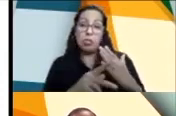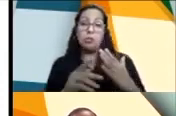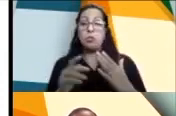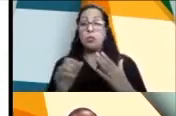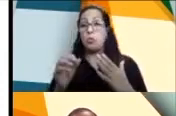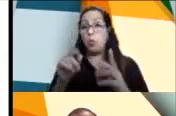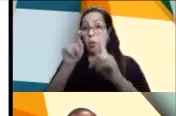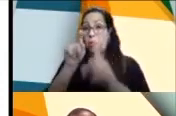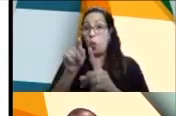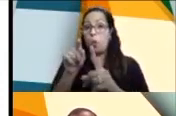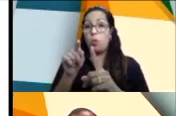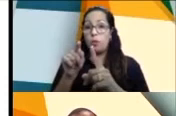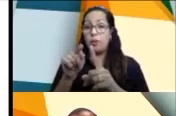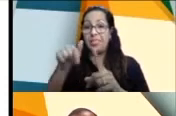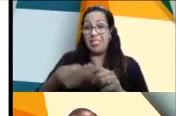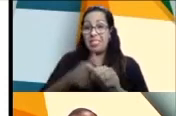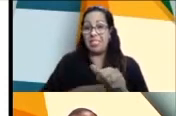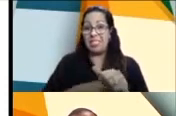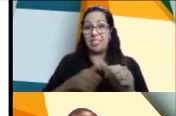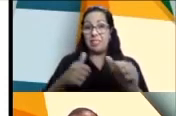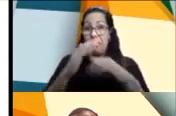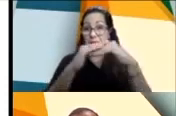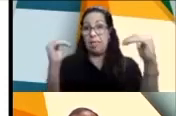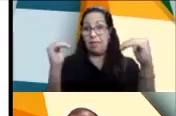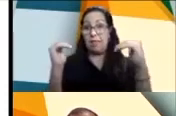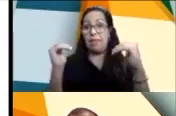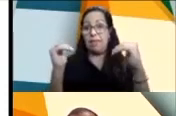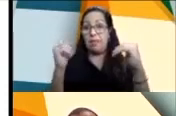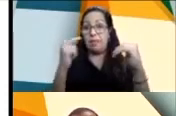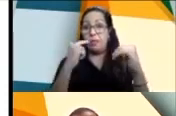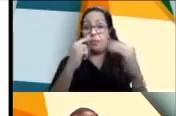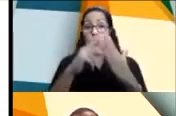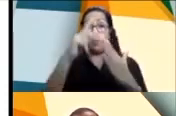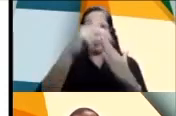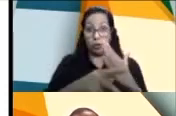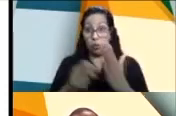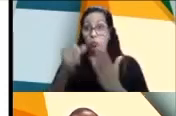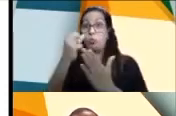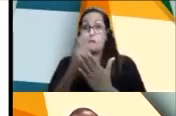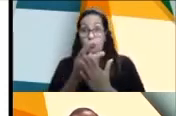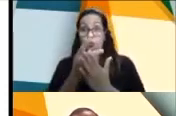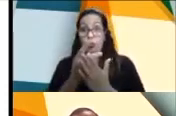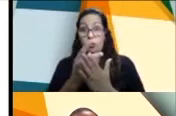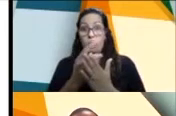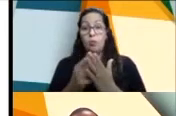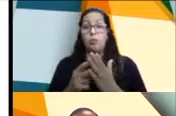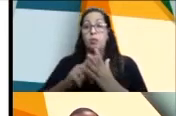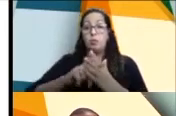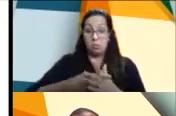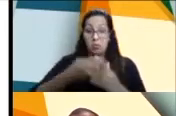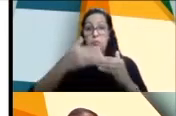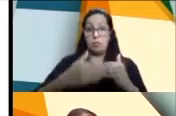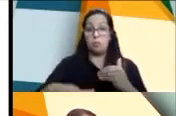task is to have ready a project to be awarded, and since there's gonna be like